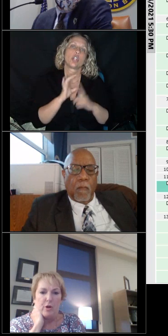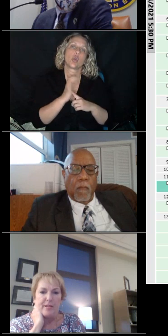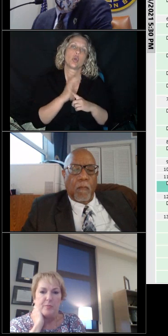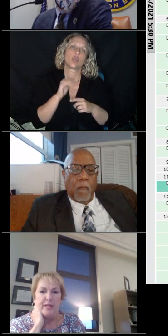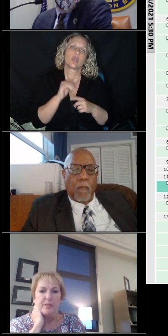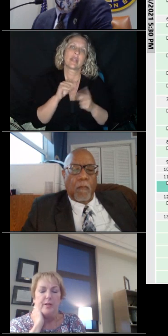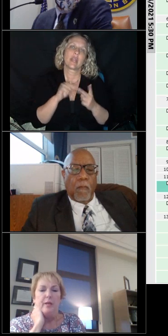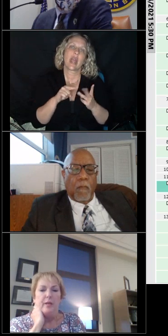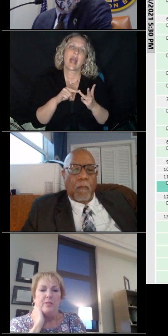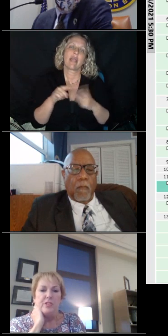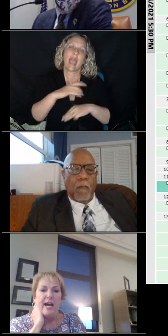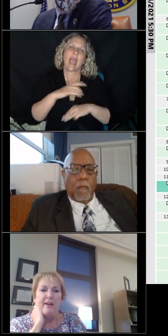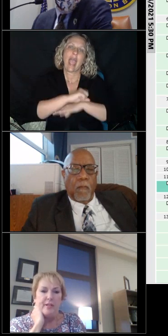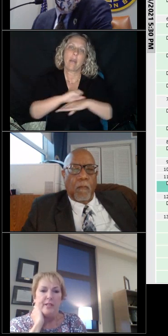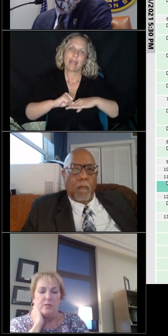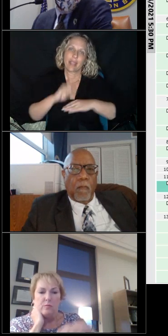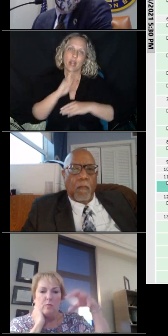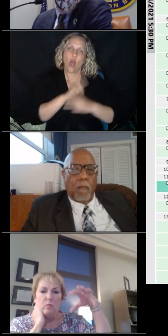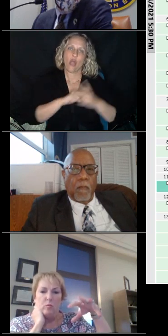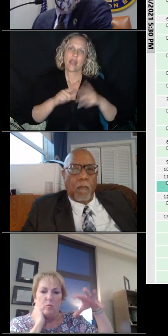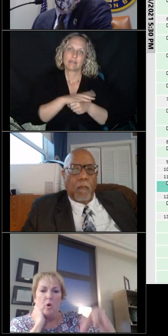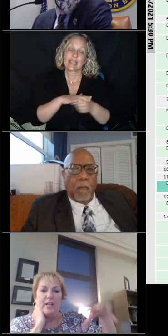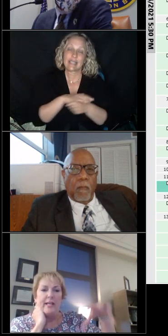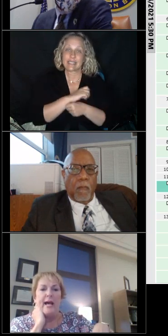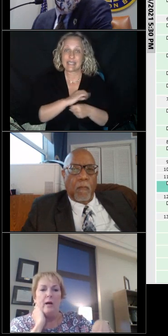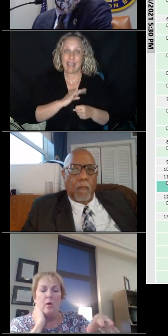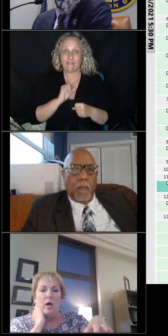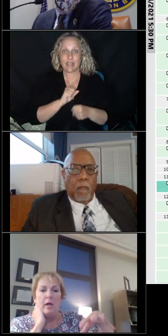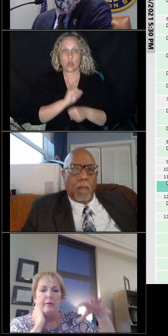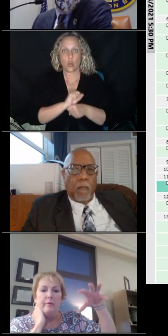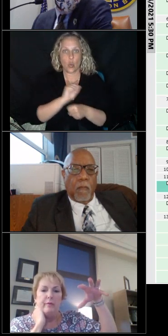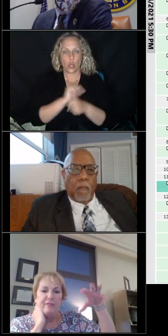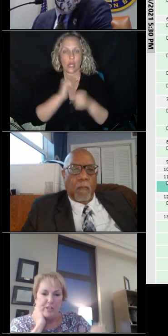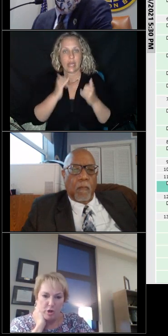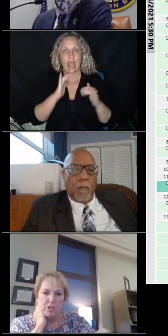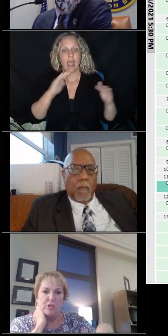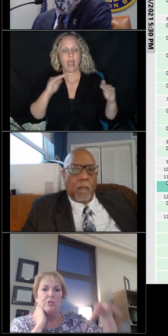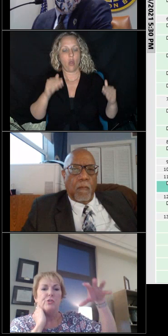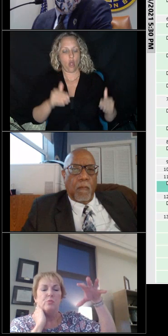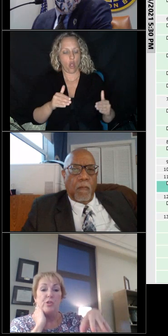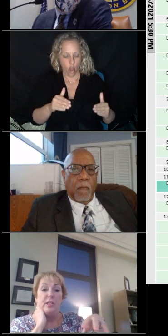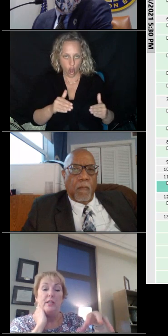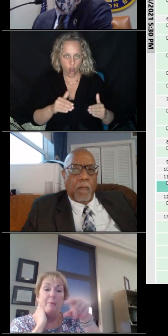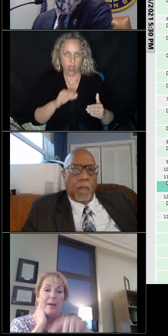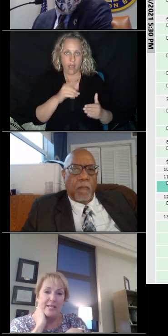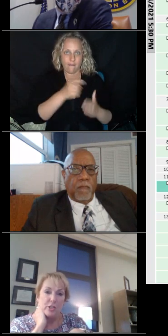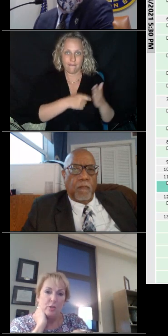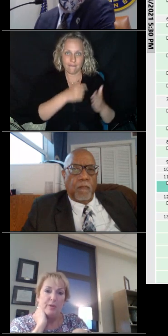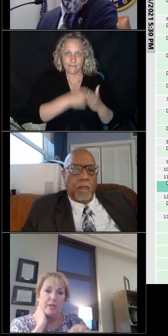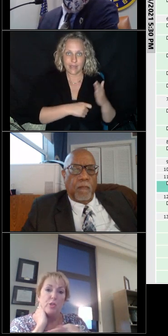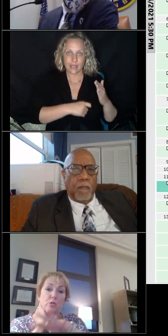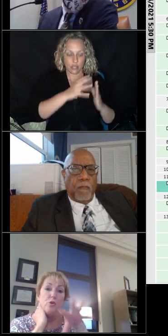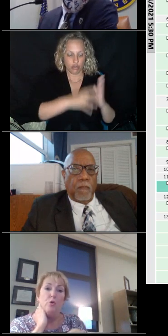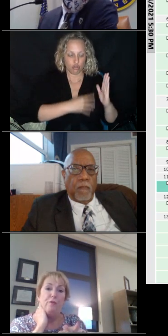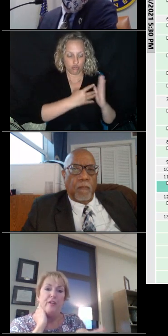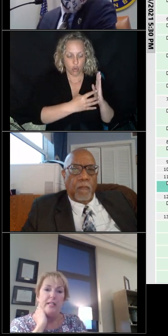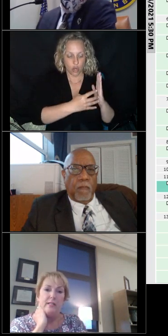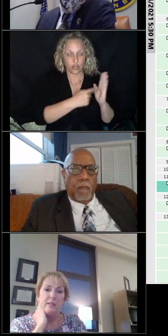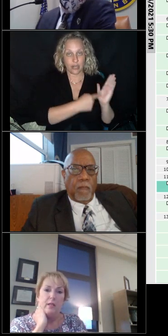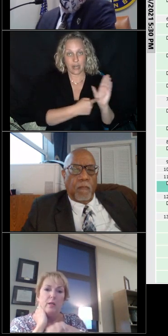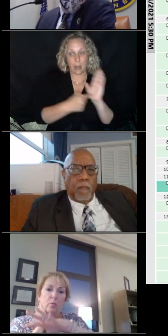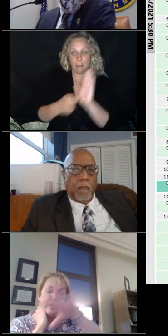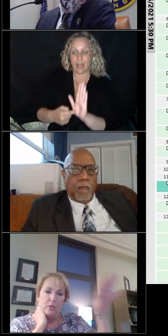the amphitheater and all that space, staff is working now on fee structures, which need to come back to you because those are